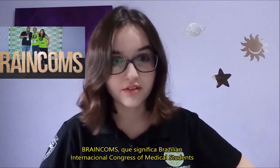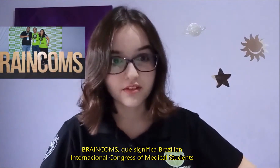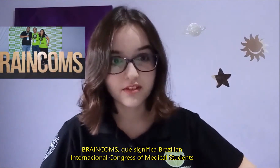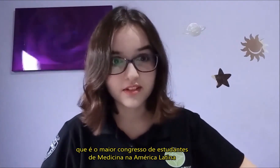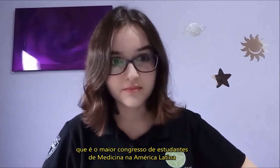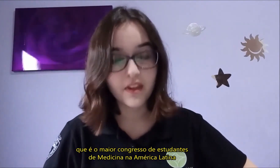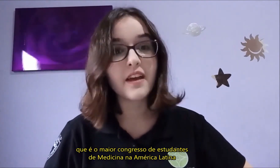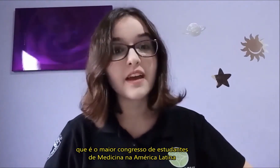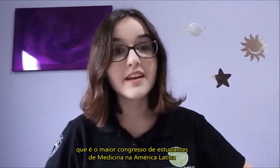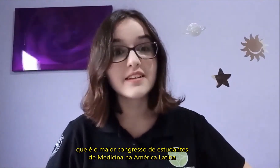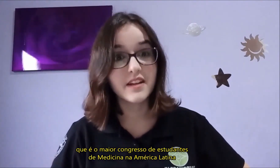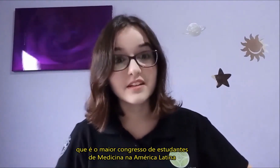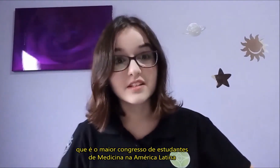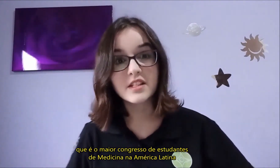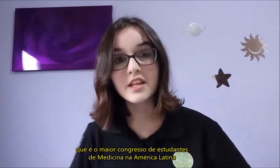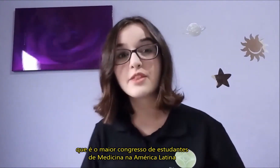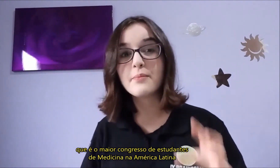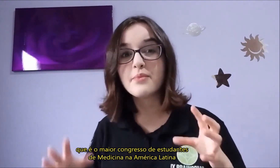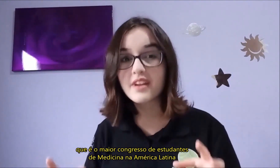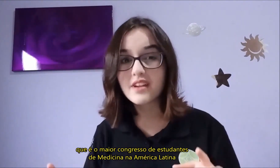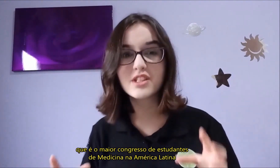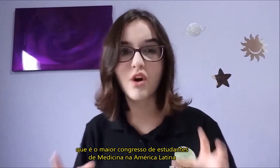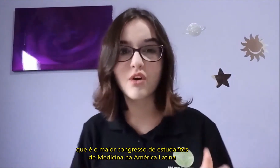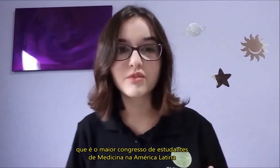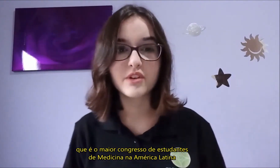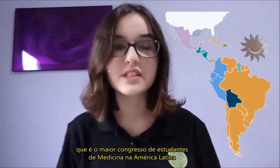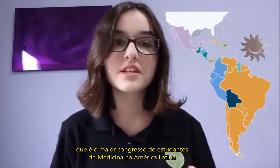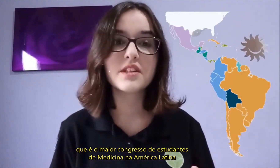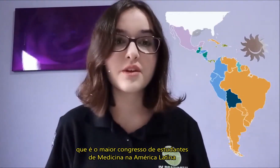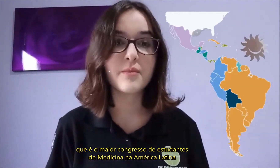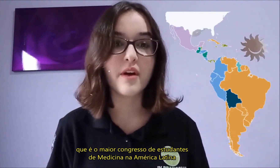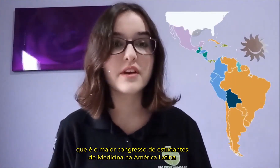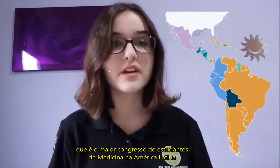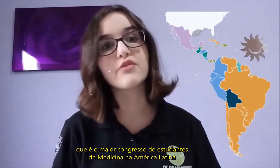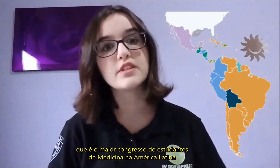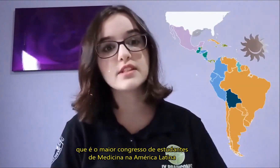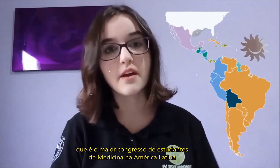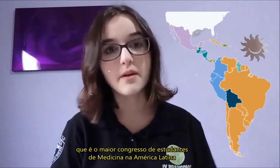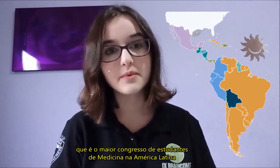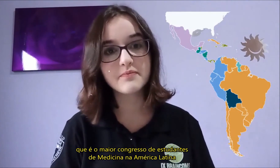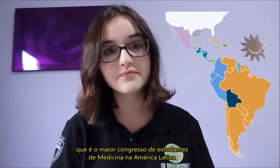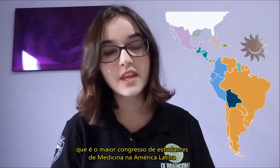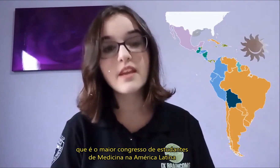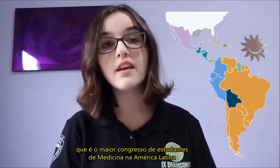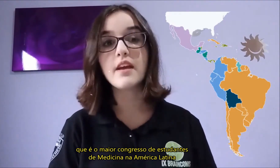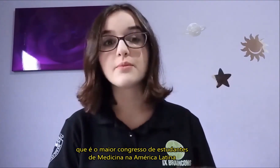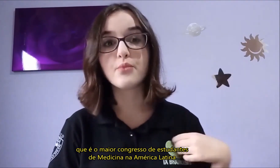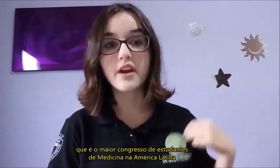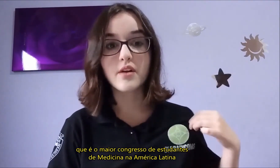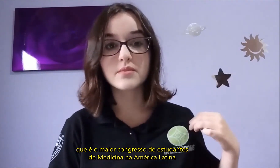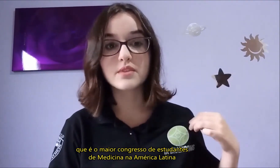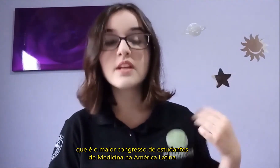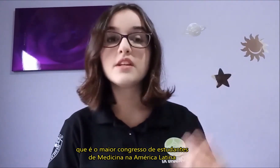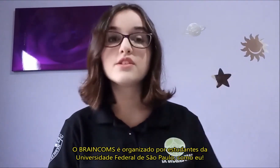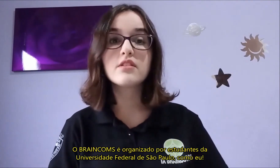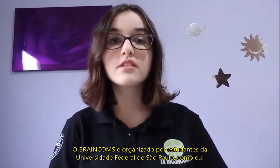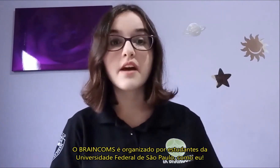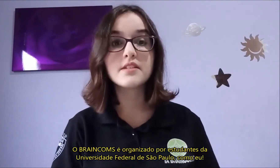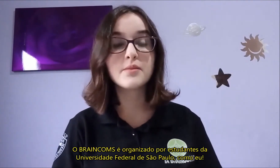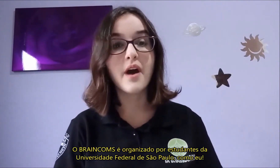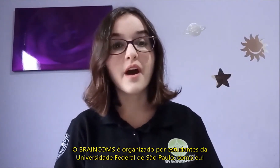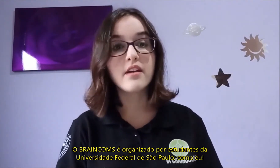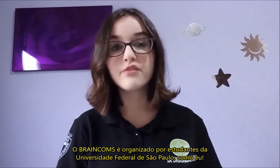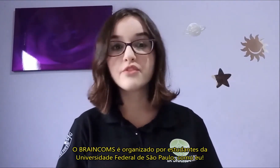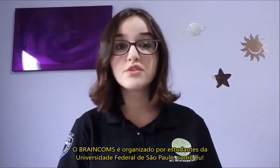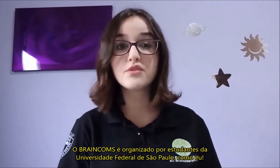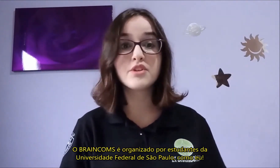Medical Students, and it is the biggest congress in Latin America of its type. And BrainComs is